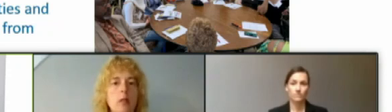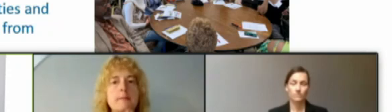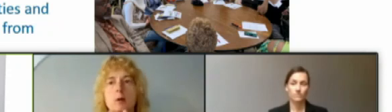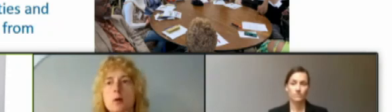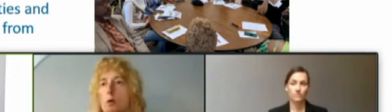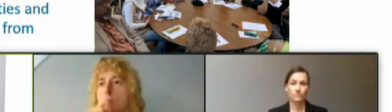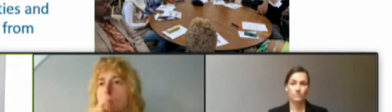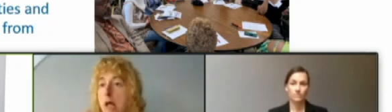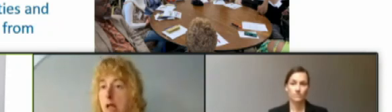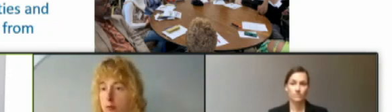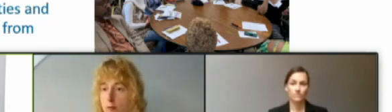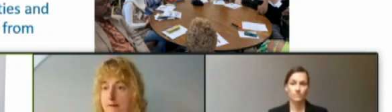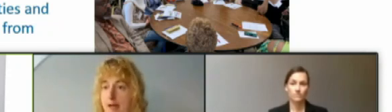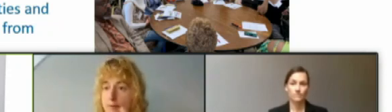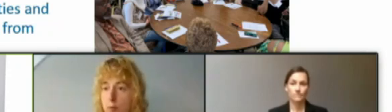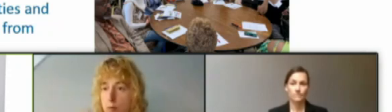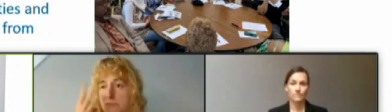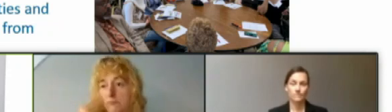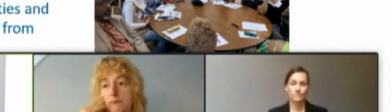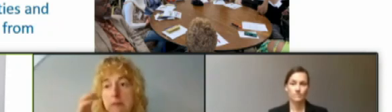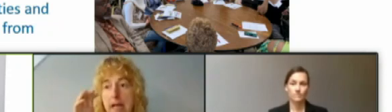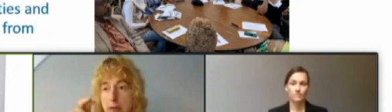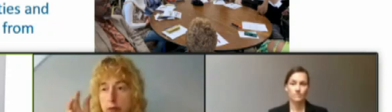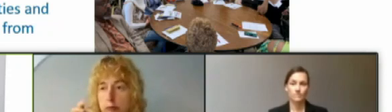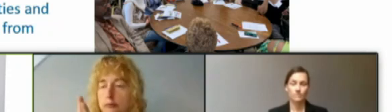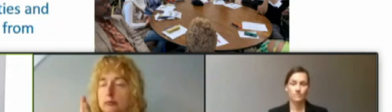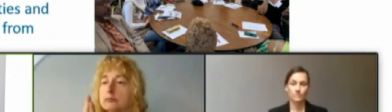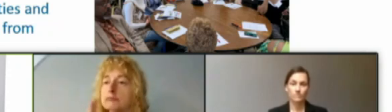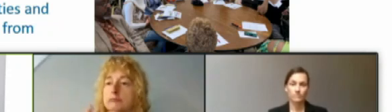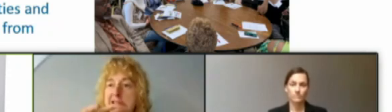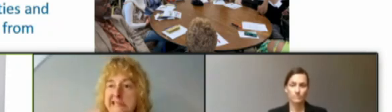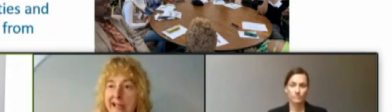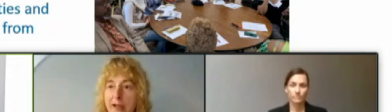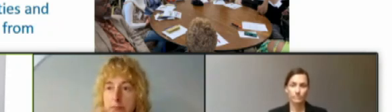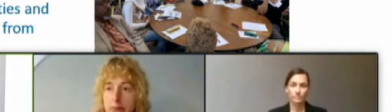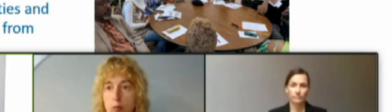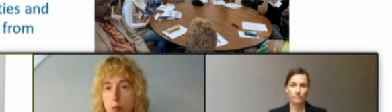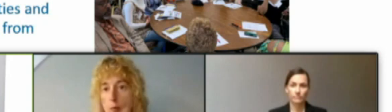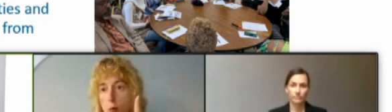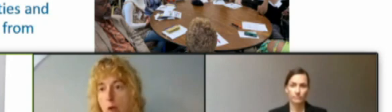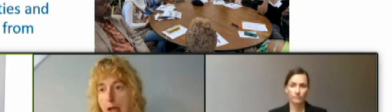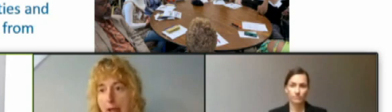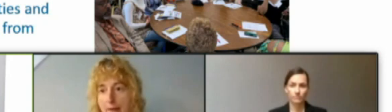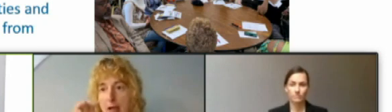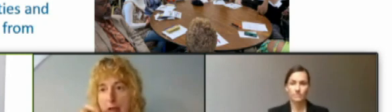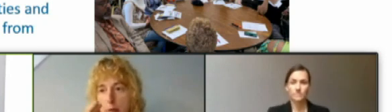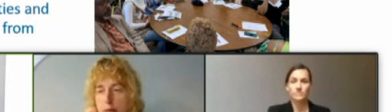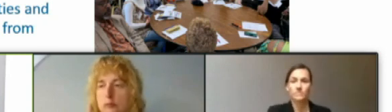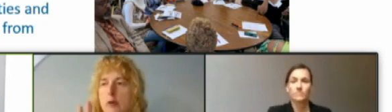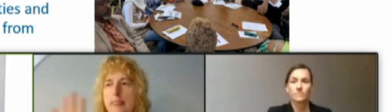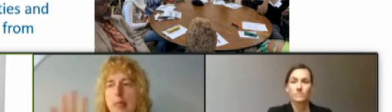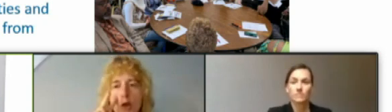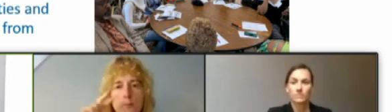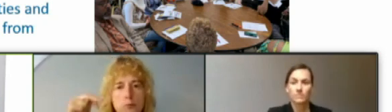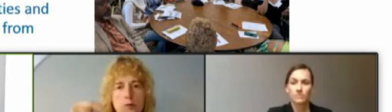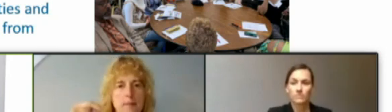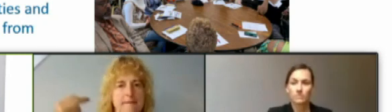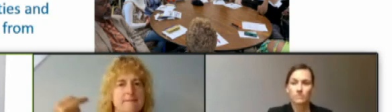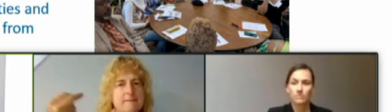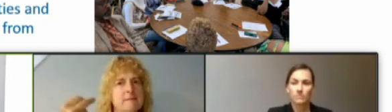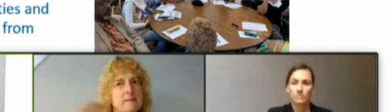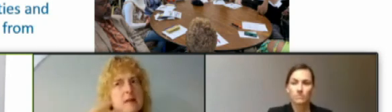advocates who provide their perspectives on the research of our cancer center. We provide some training in kind of